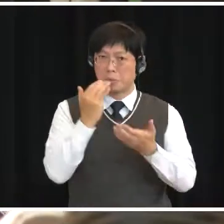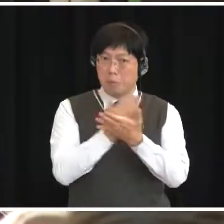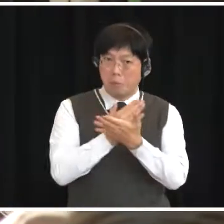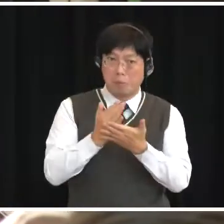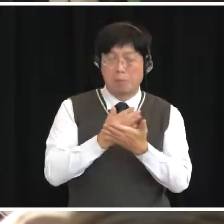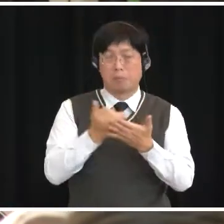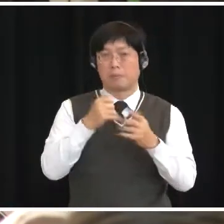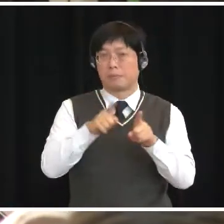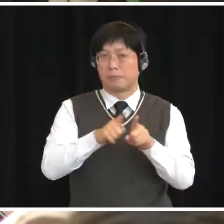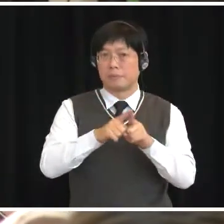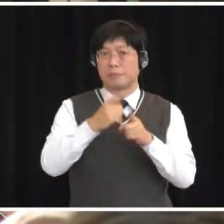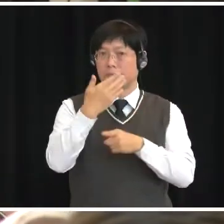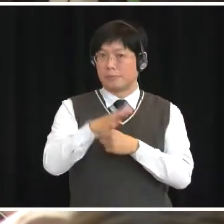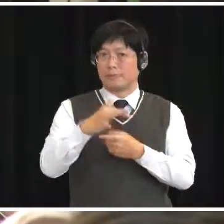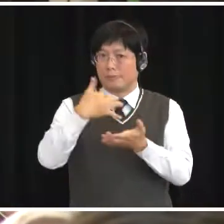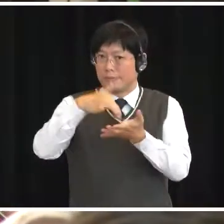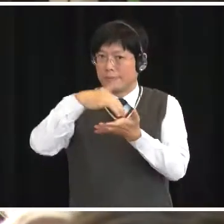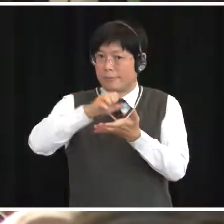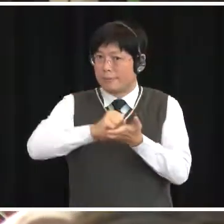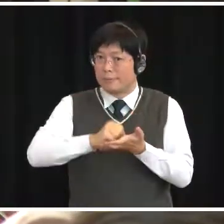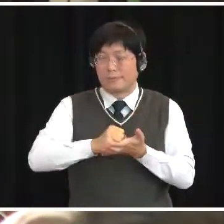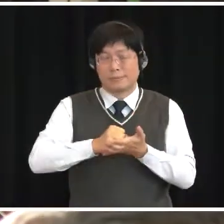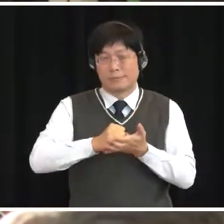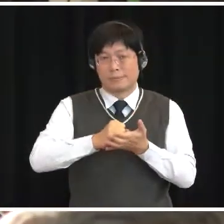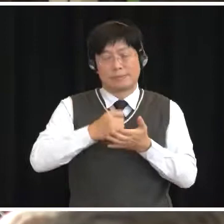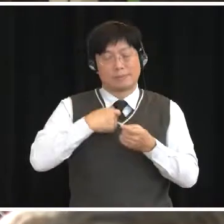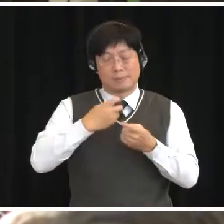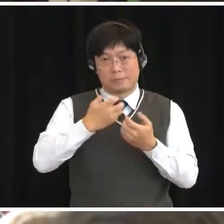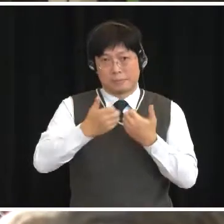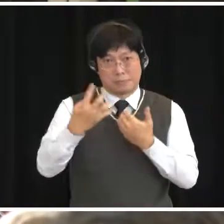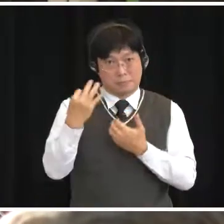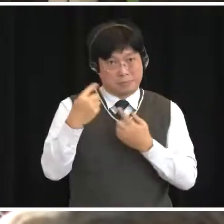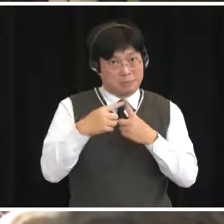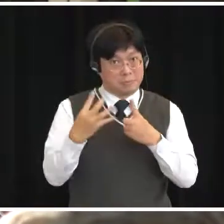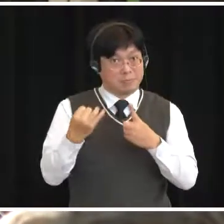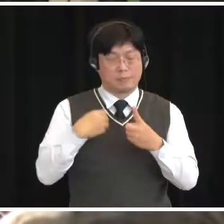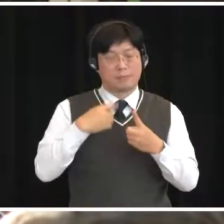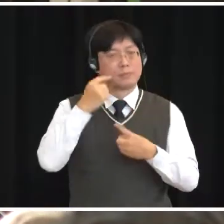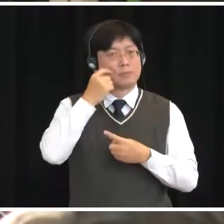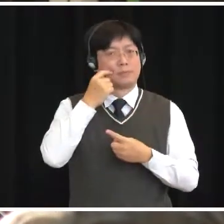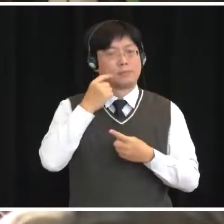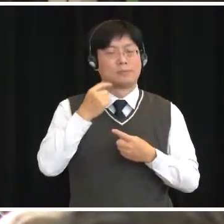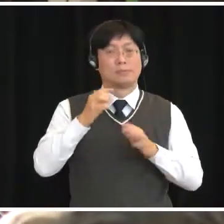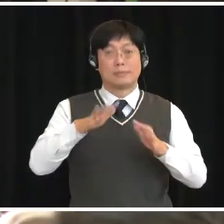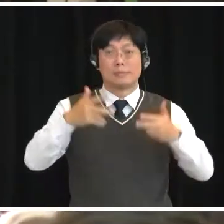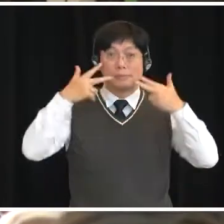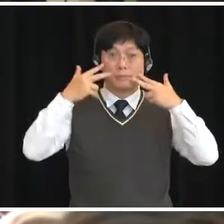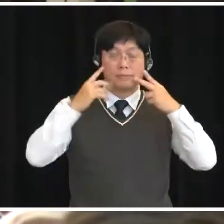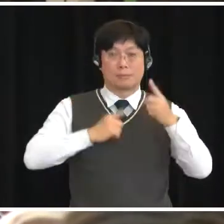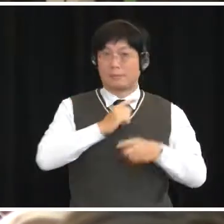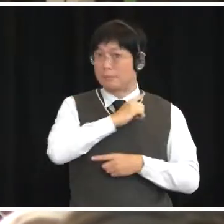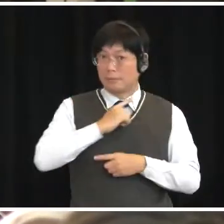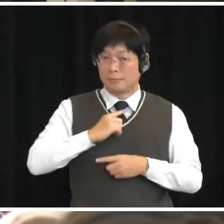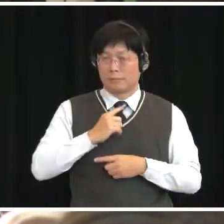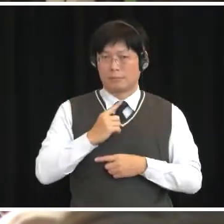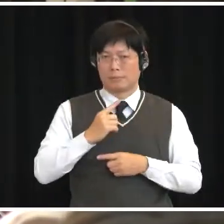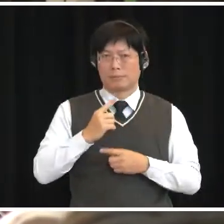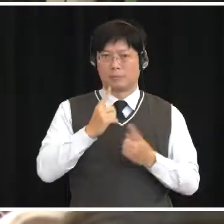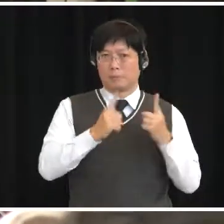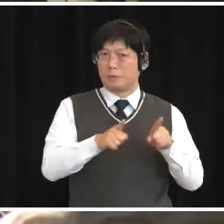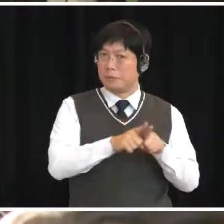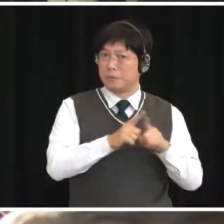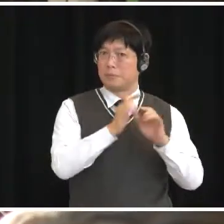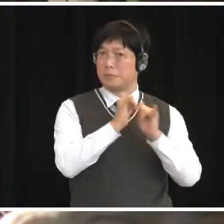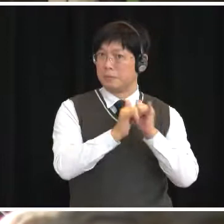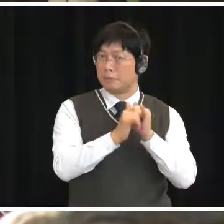And indeed, the existing data on suicide is not enough